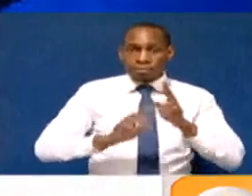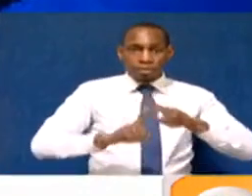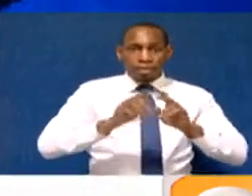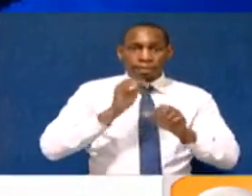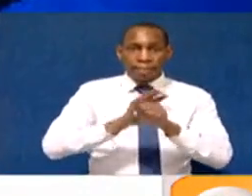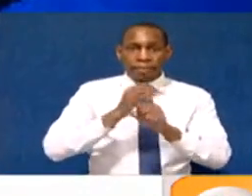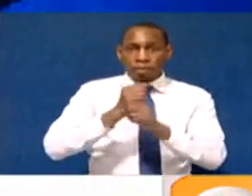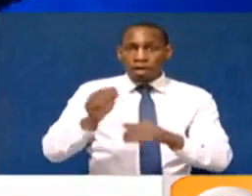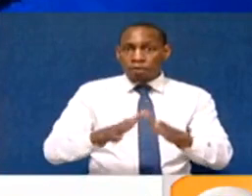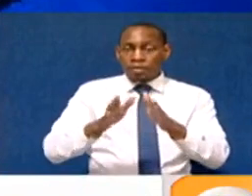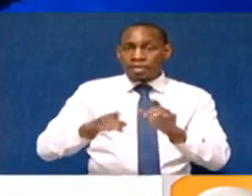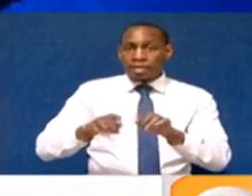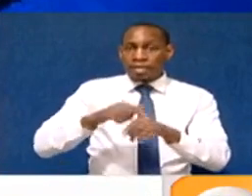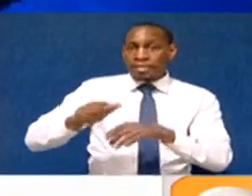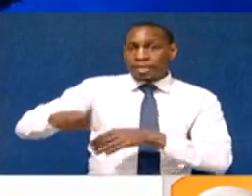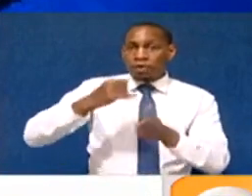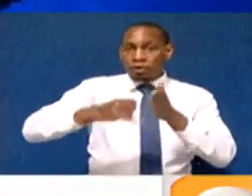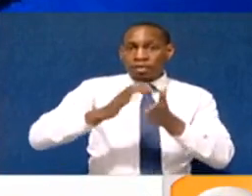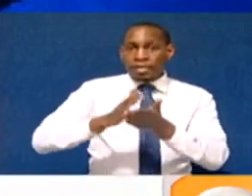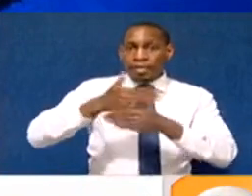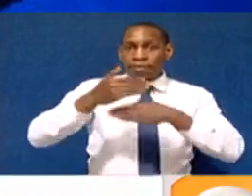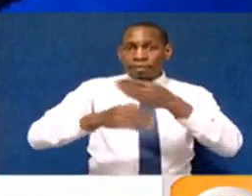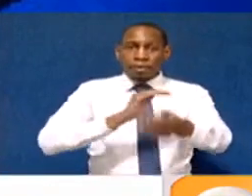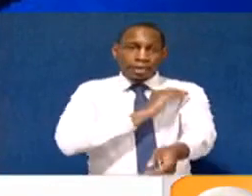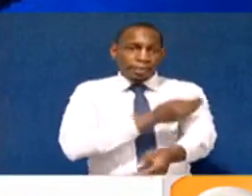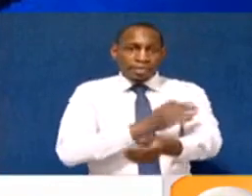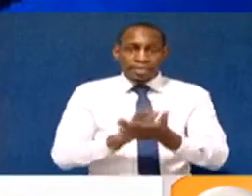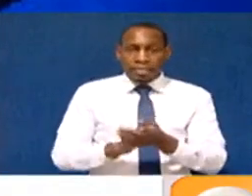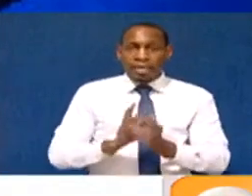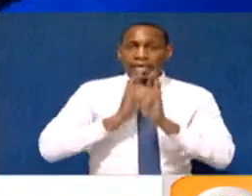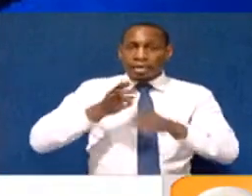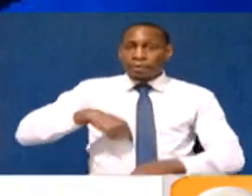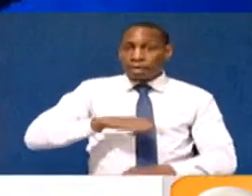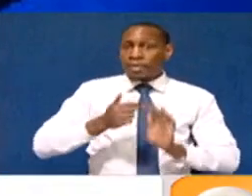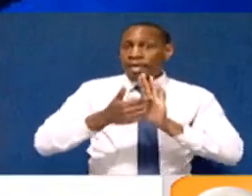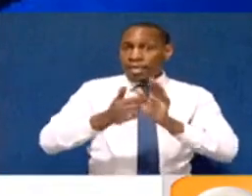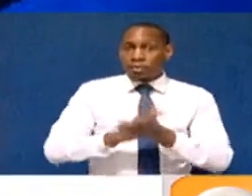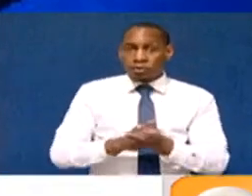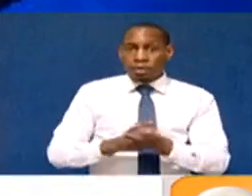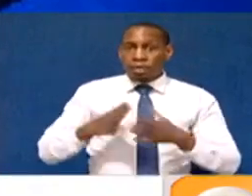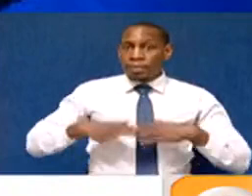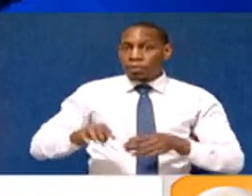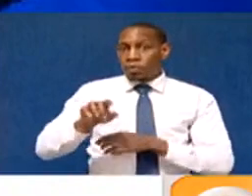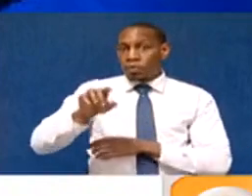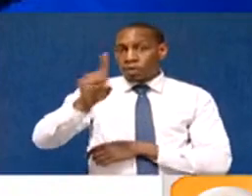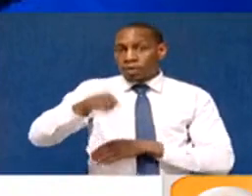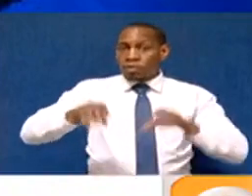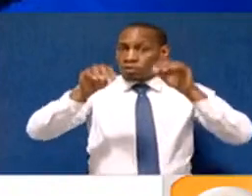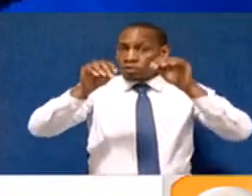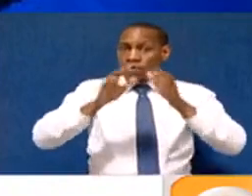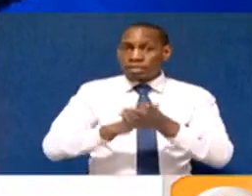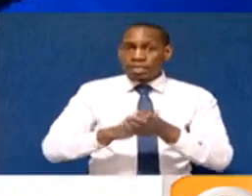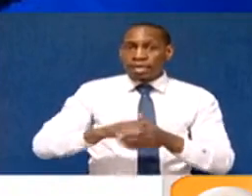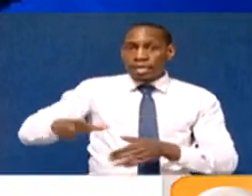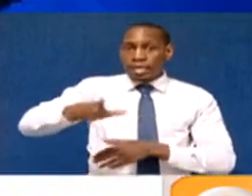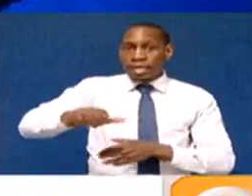of job opportunities as local manufacturers build their capacity. But as Dennis Otieno reports, critics have questioned the quality of the